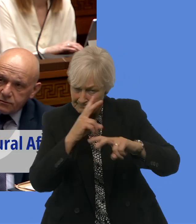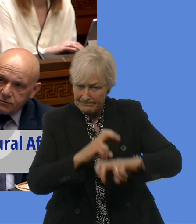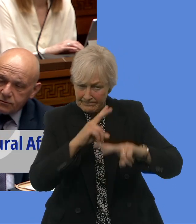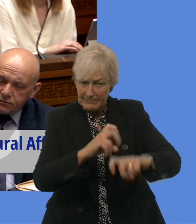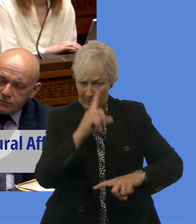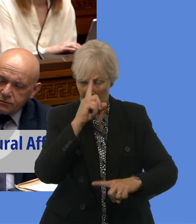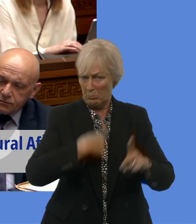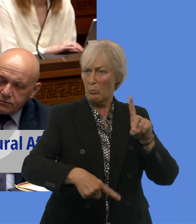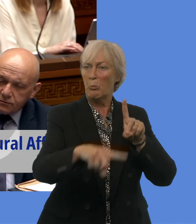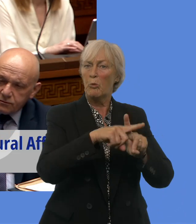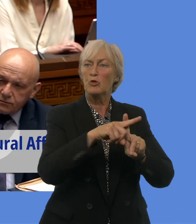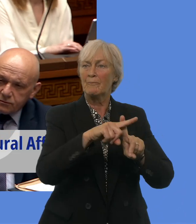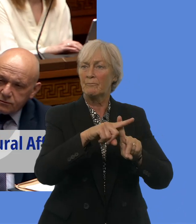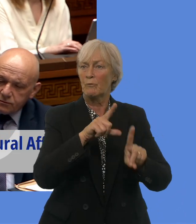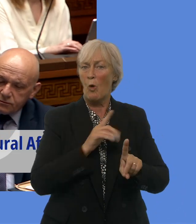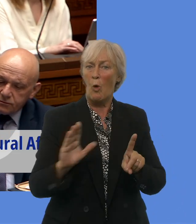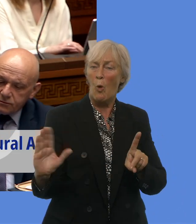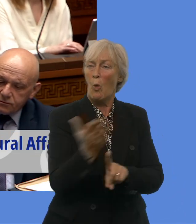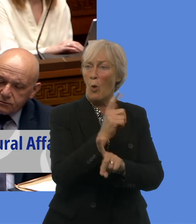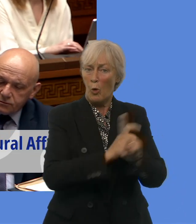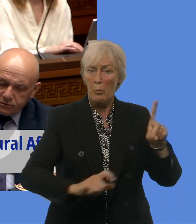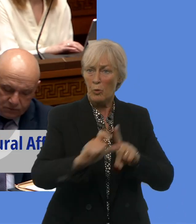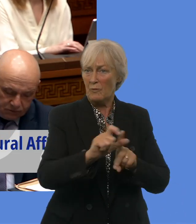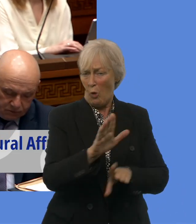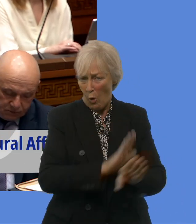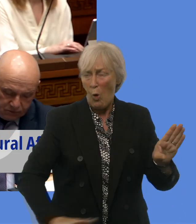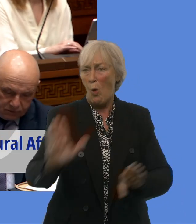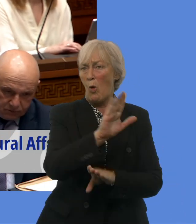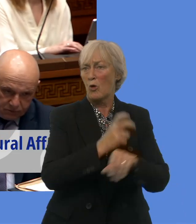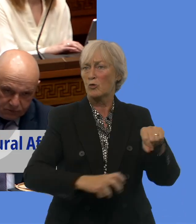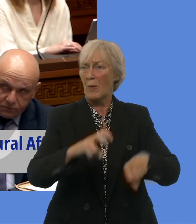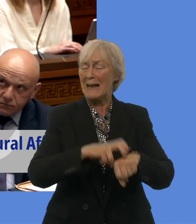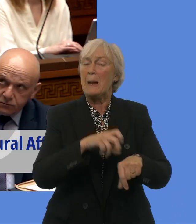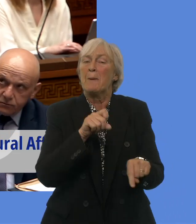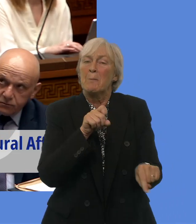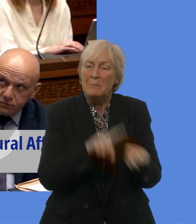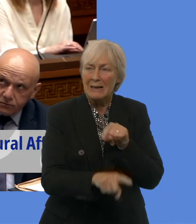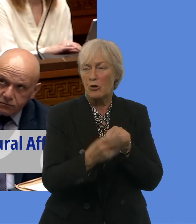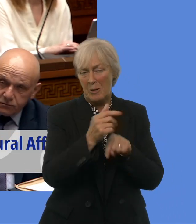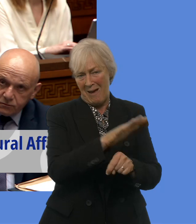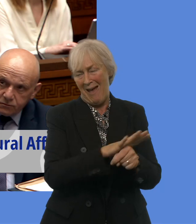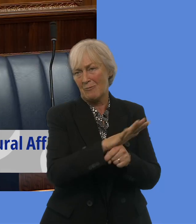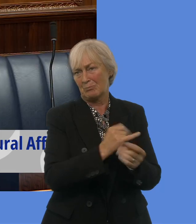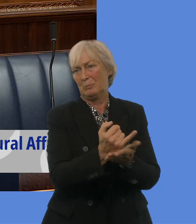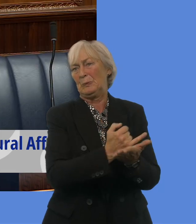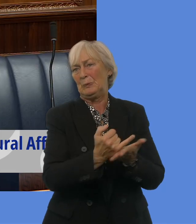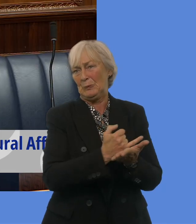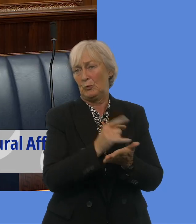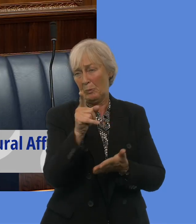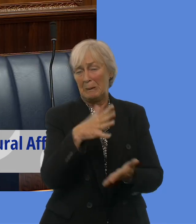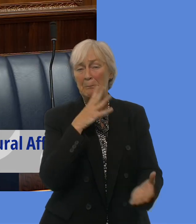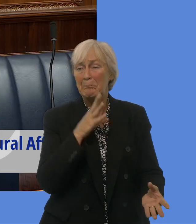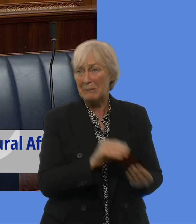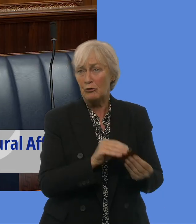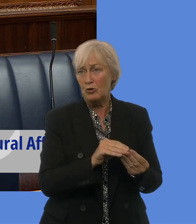a positive thing for all communities across Northern Ireland, but most particularly some of the constituencies that you, to be fair, you've